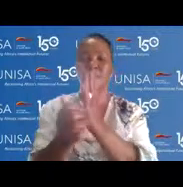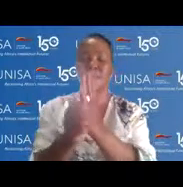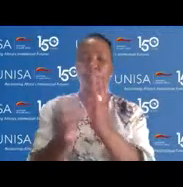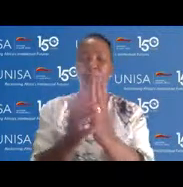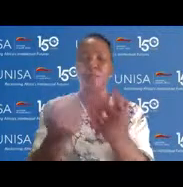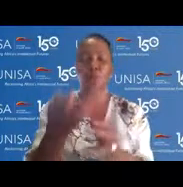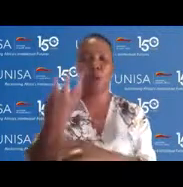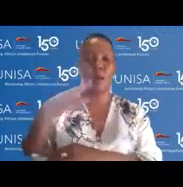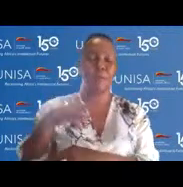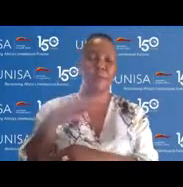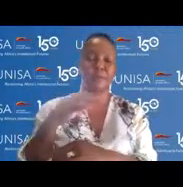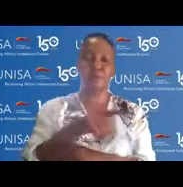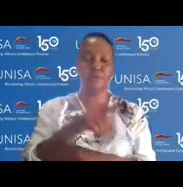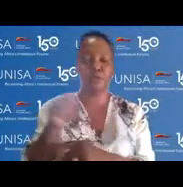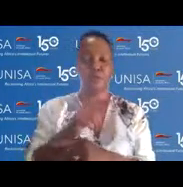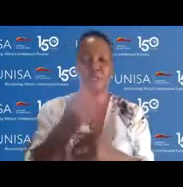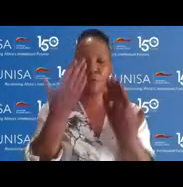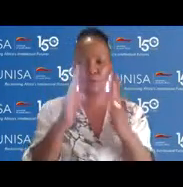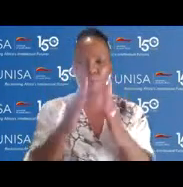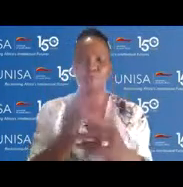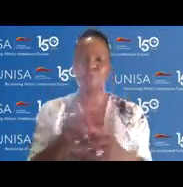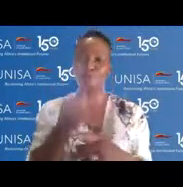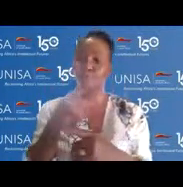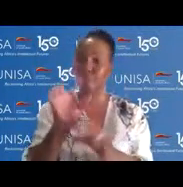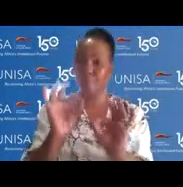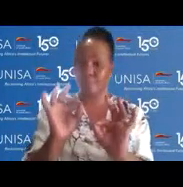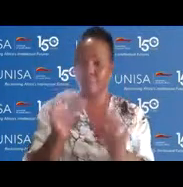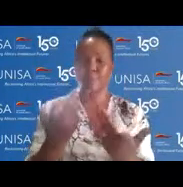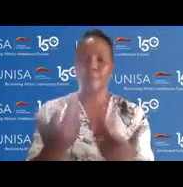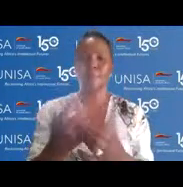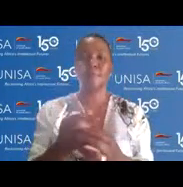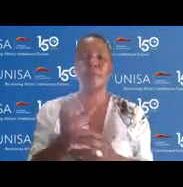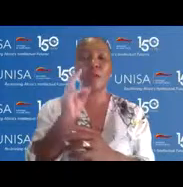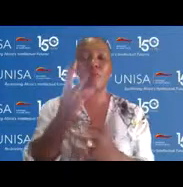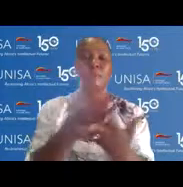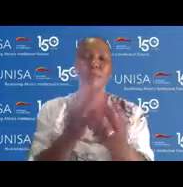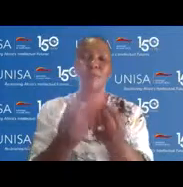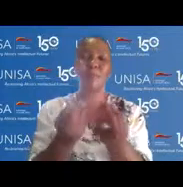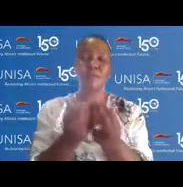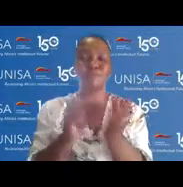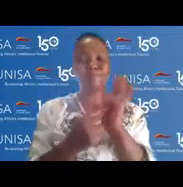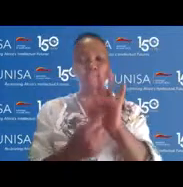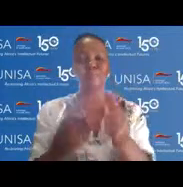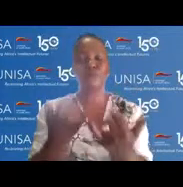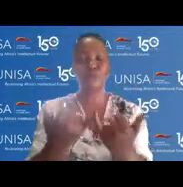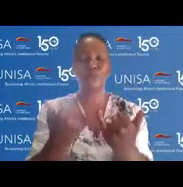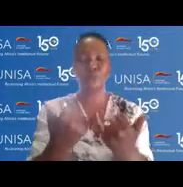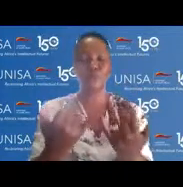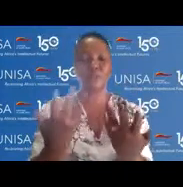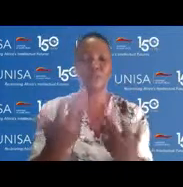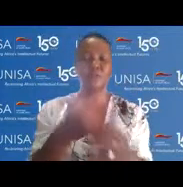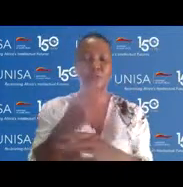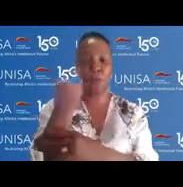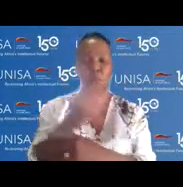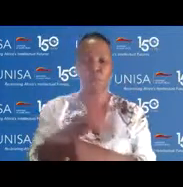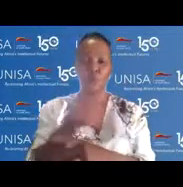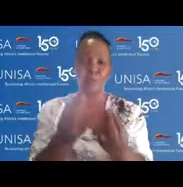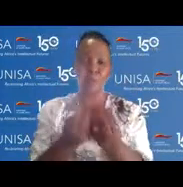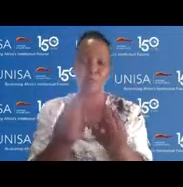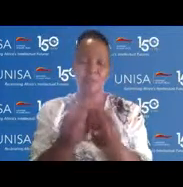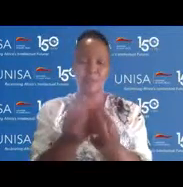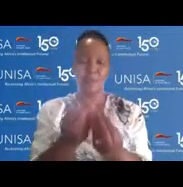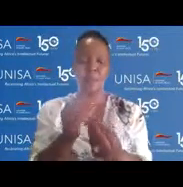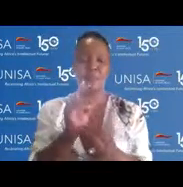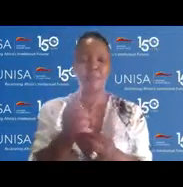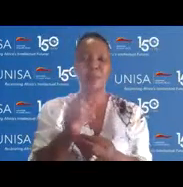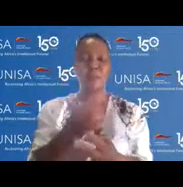a student, right? There are going to be things we're showing you today, and I'm sure you don't know these things, but they definitely can help